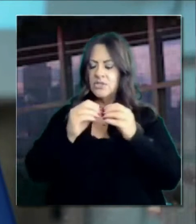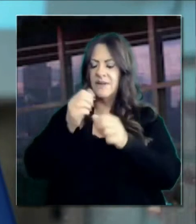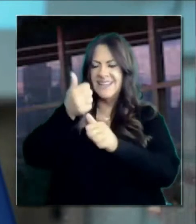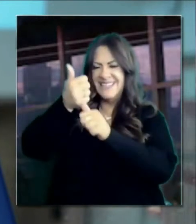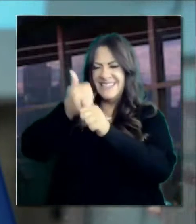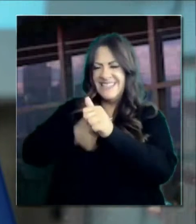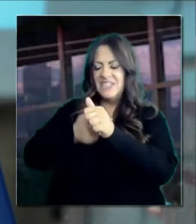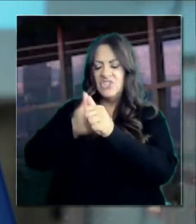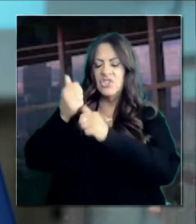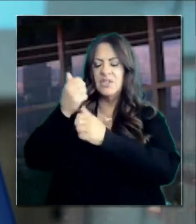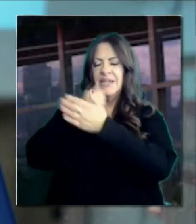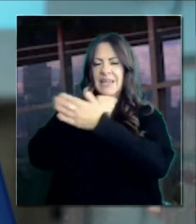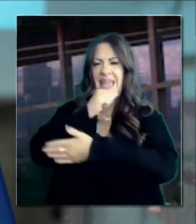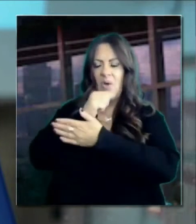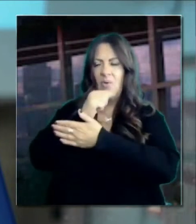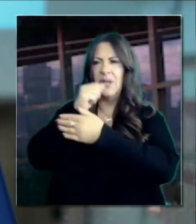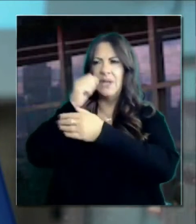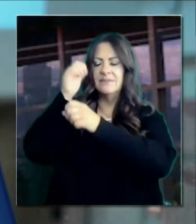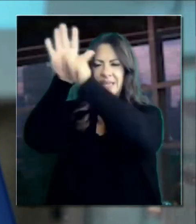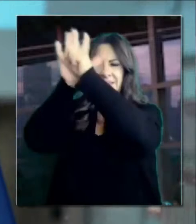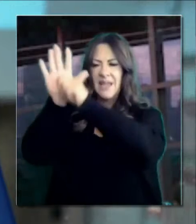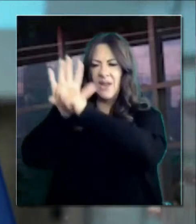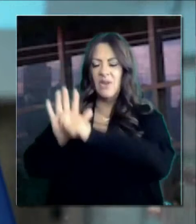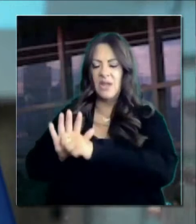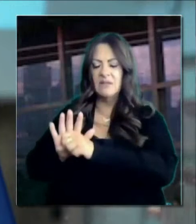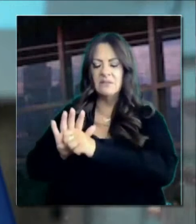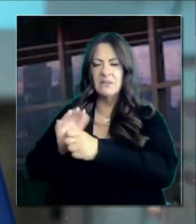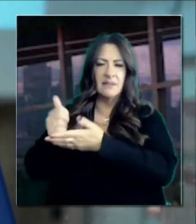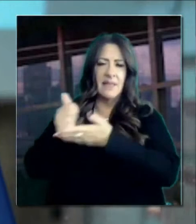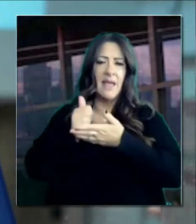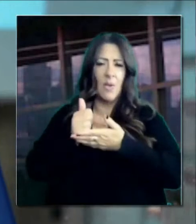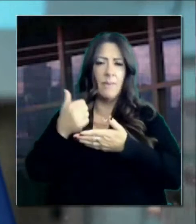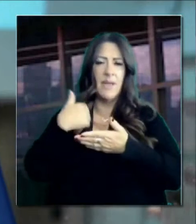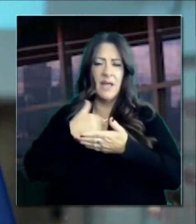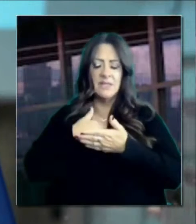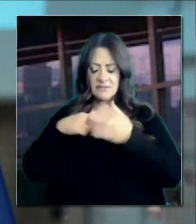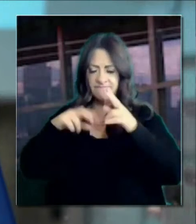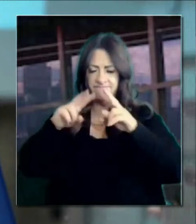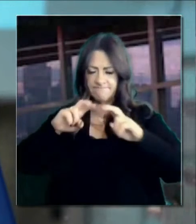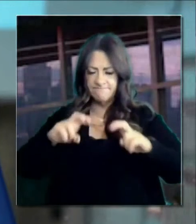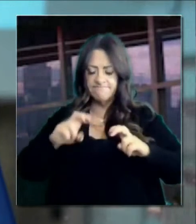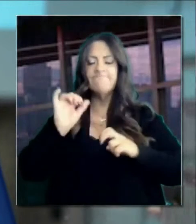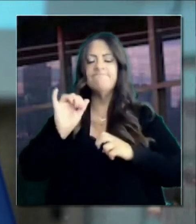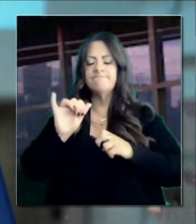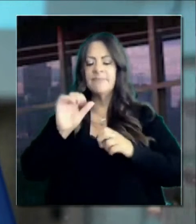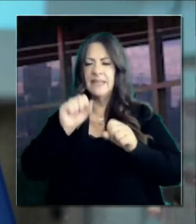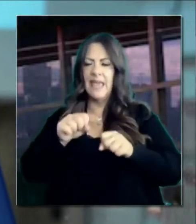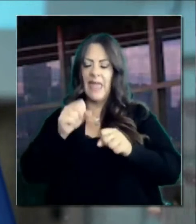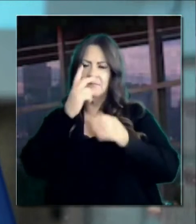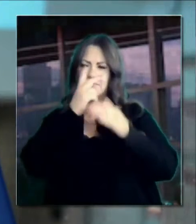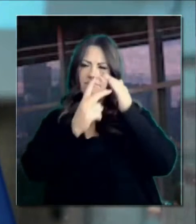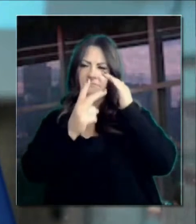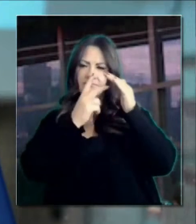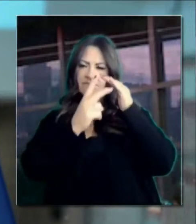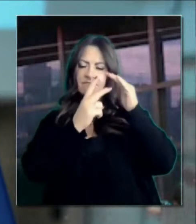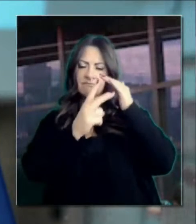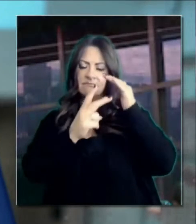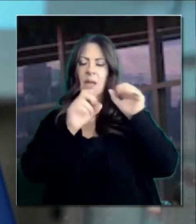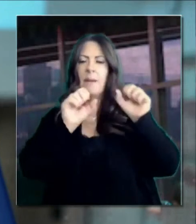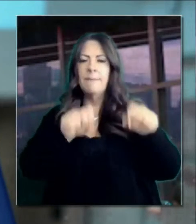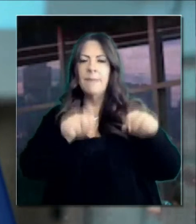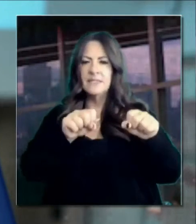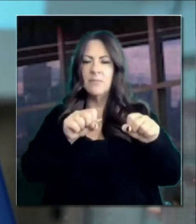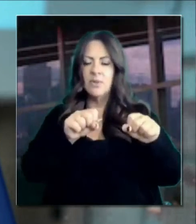a less restrictive tier. So again, projections help us look at today's conditions and what it's going to look like